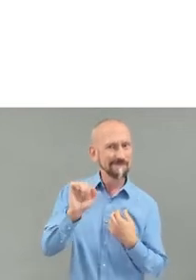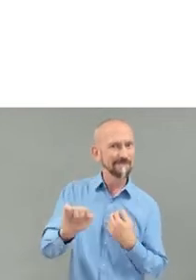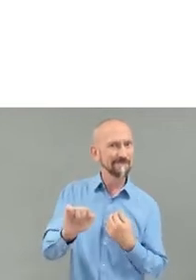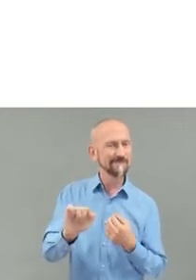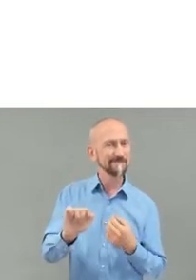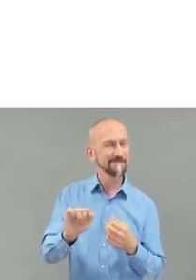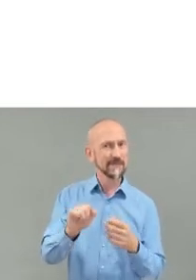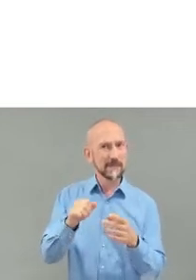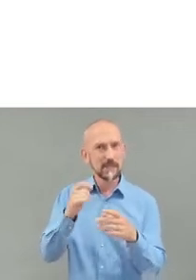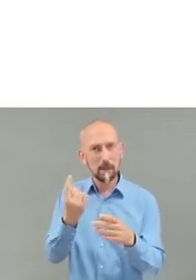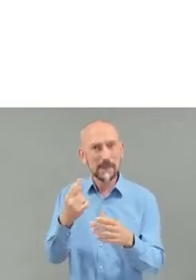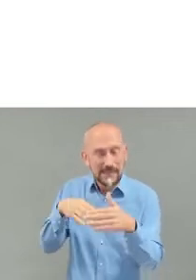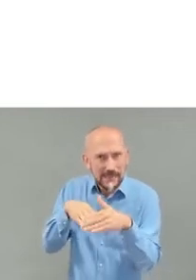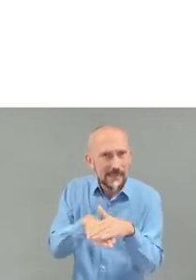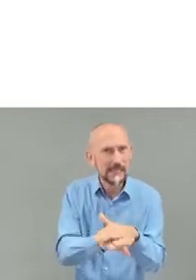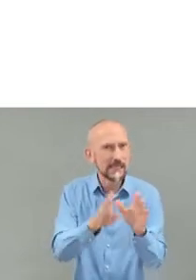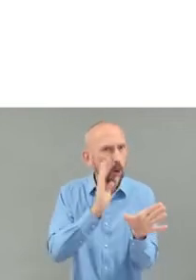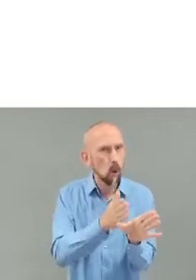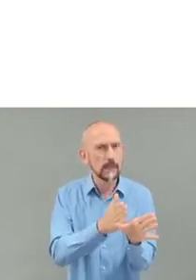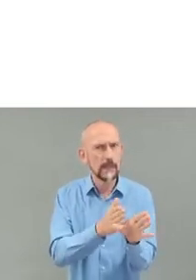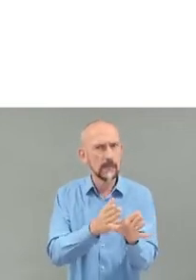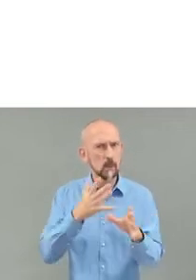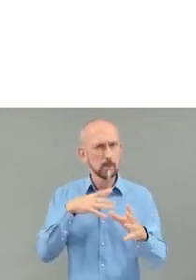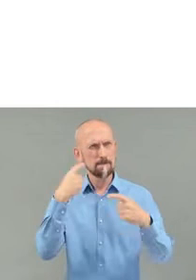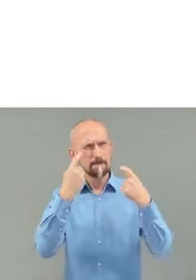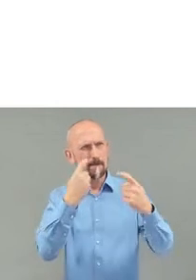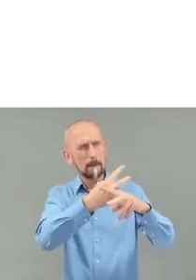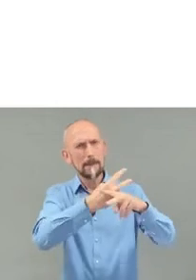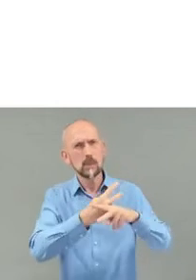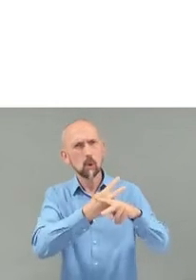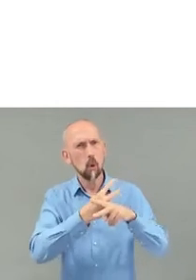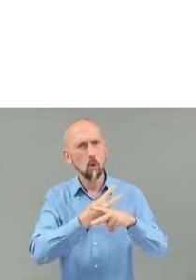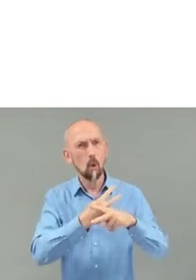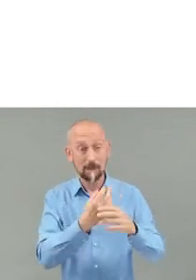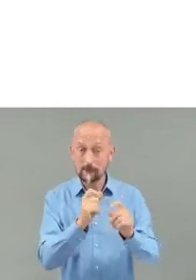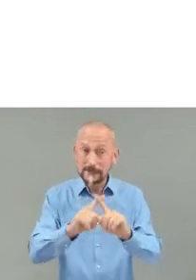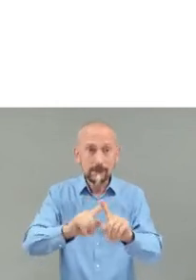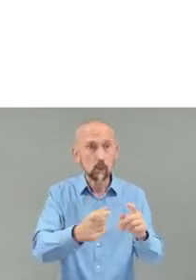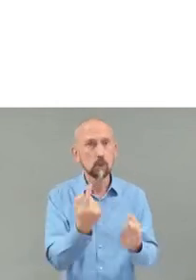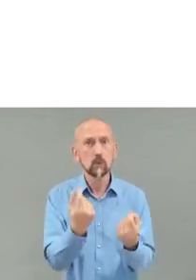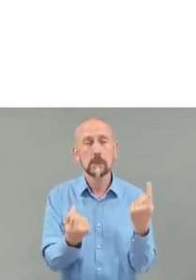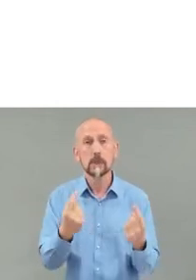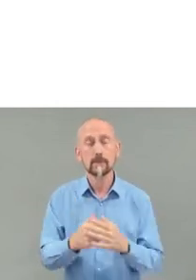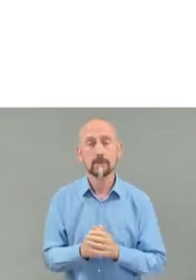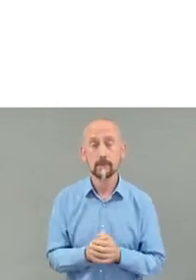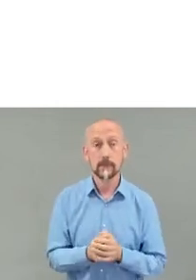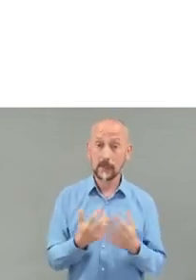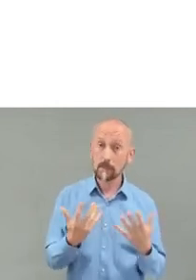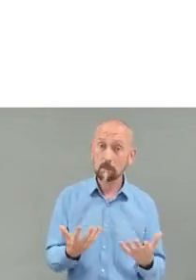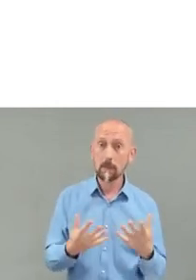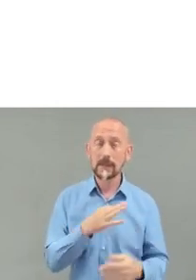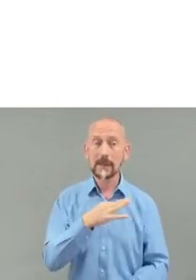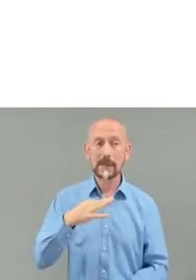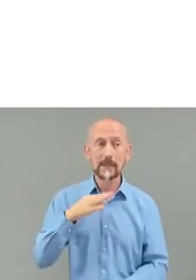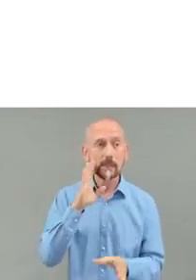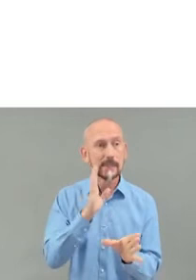the variety of mentorship opportunities that are out there. Particularly in the clinical psychology world at the moment, most programs are